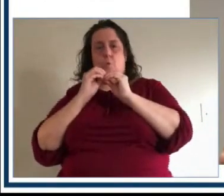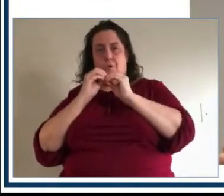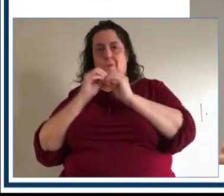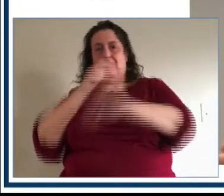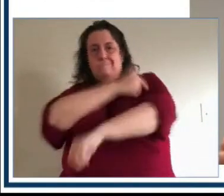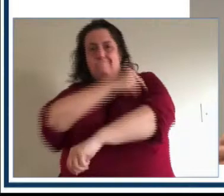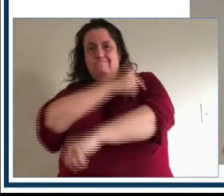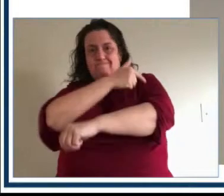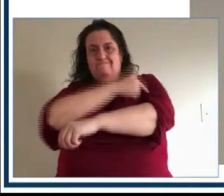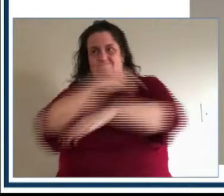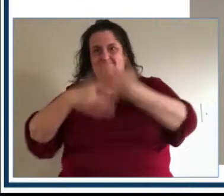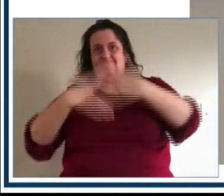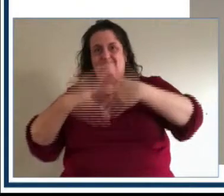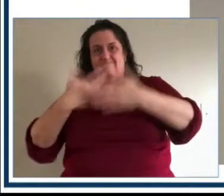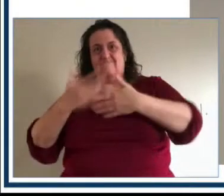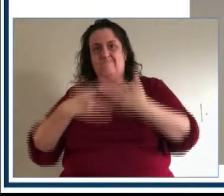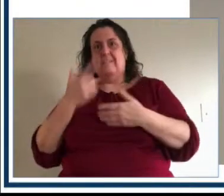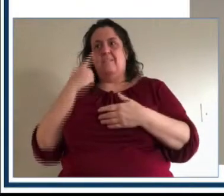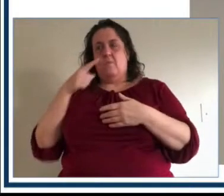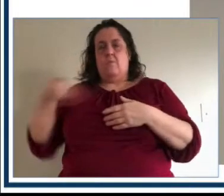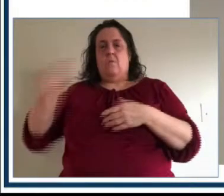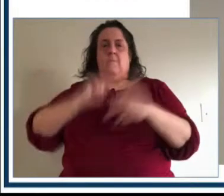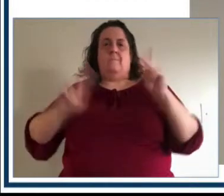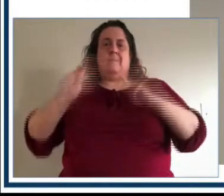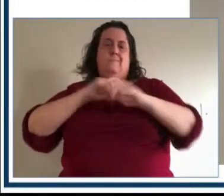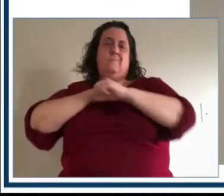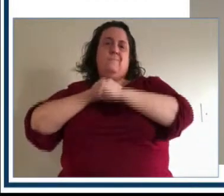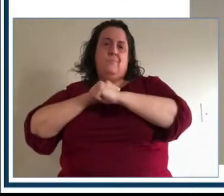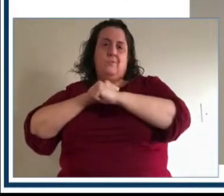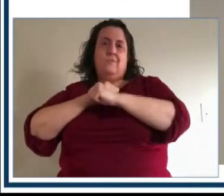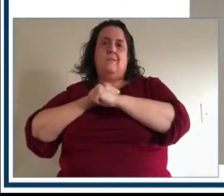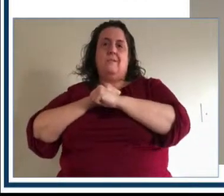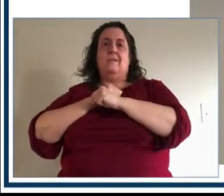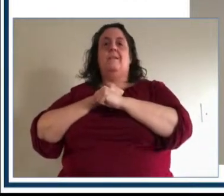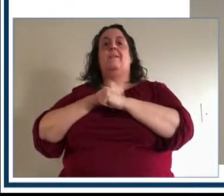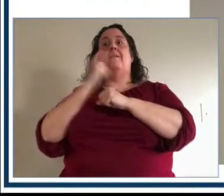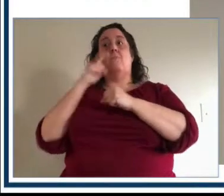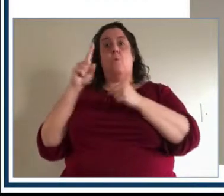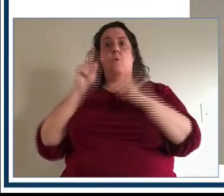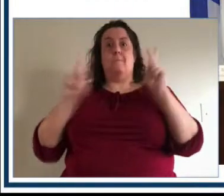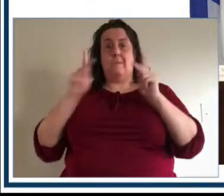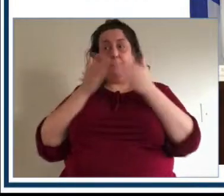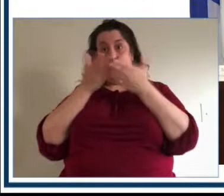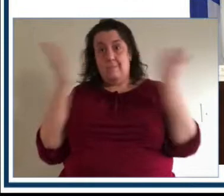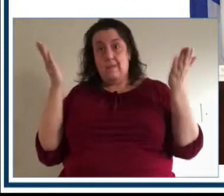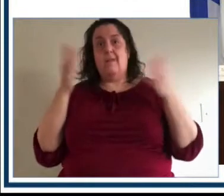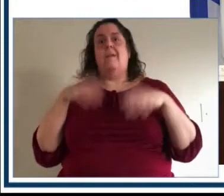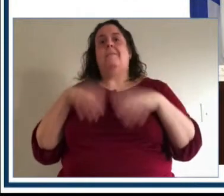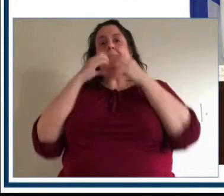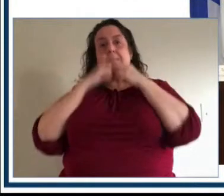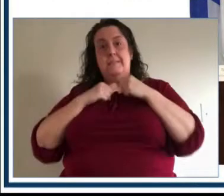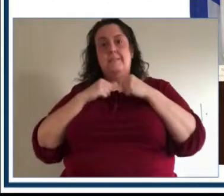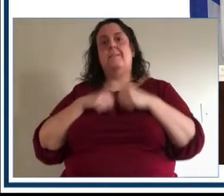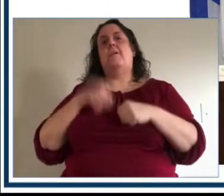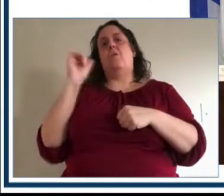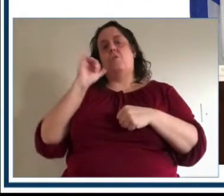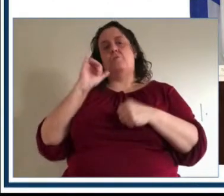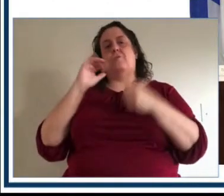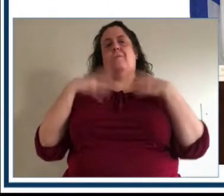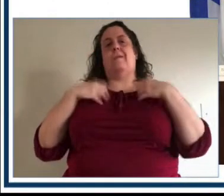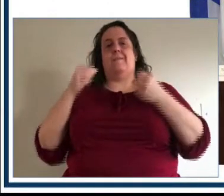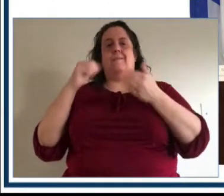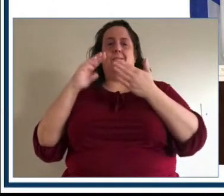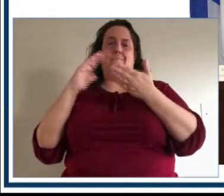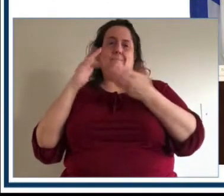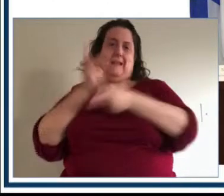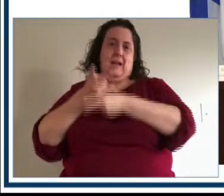keep those most vulnerable protected and keep our healthcare system protected. Next, we'll go to Elizabeth McMillan with CBC. Go ahead,